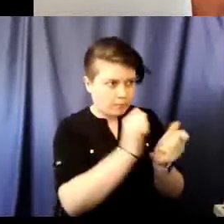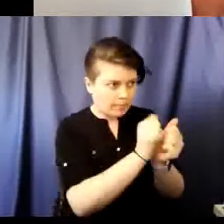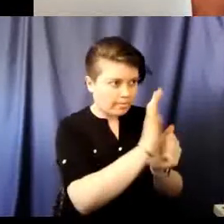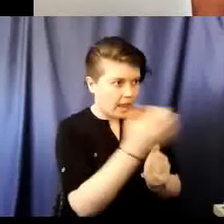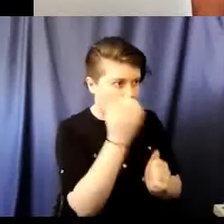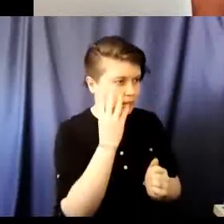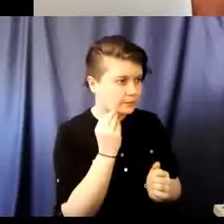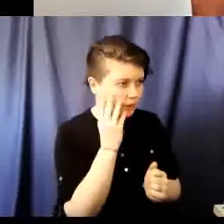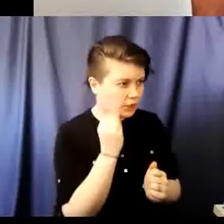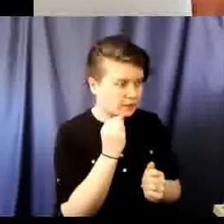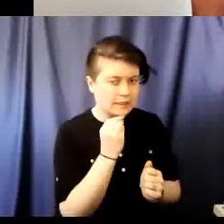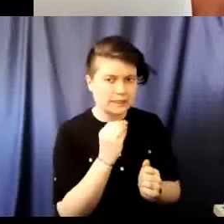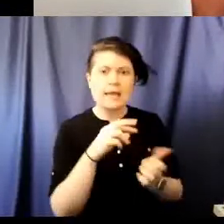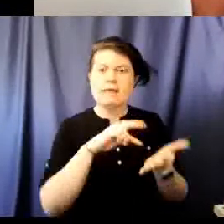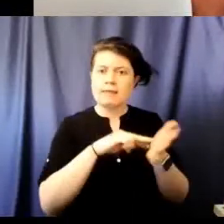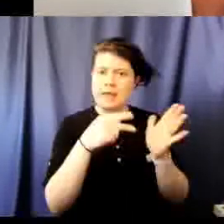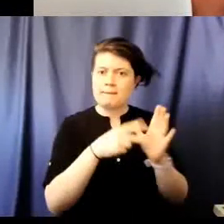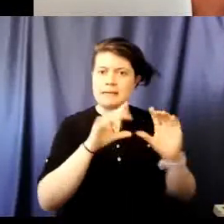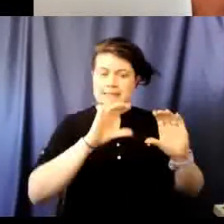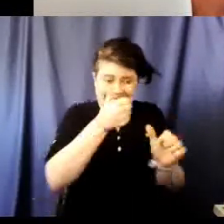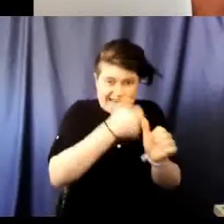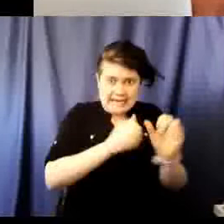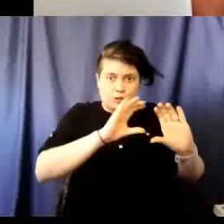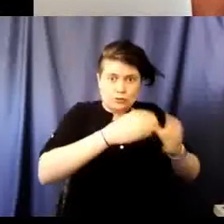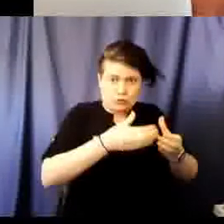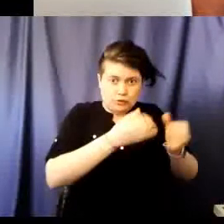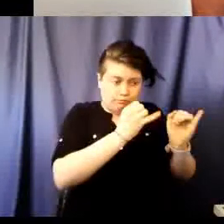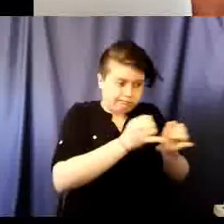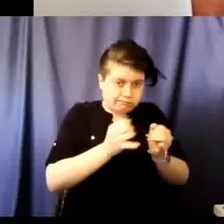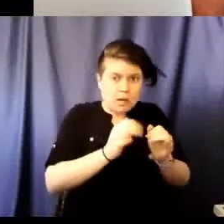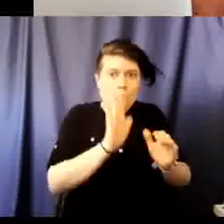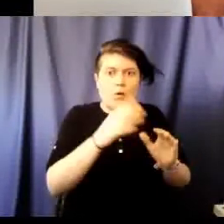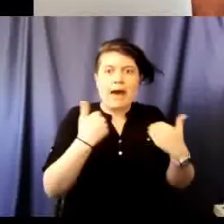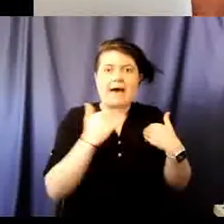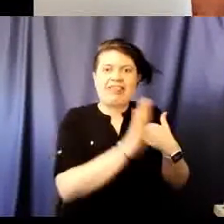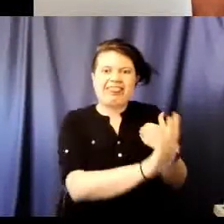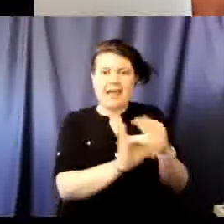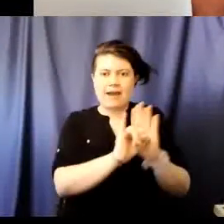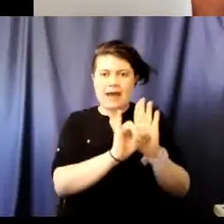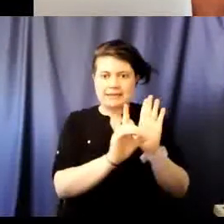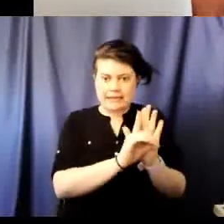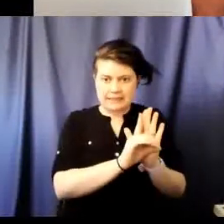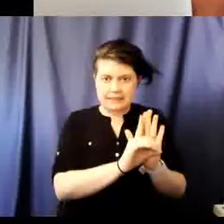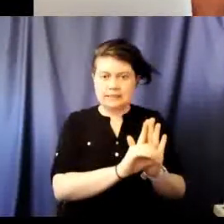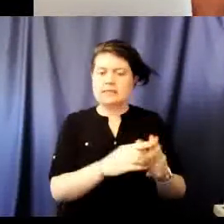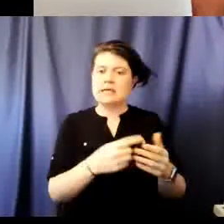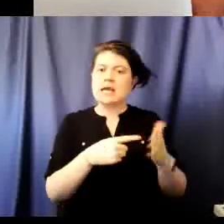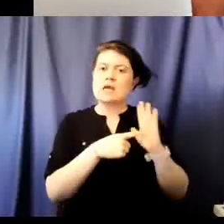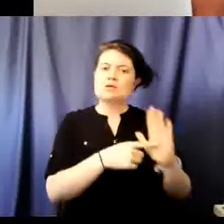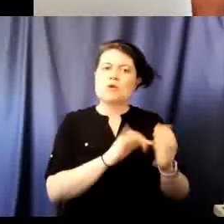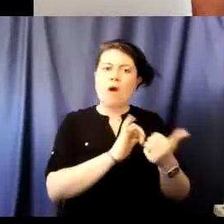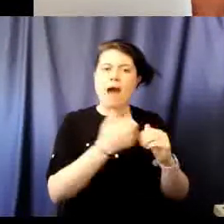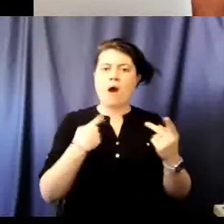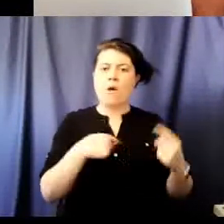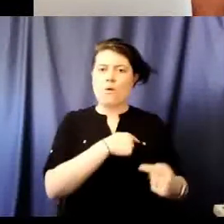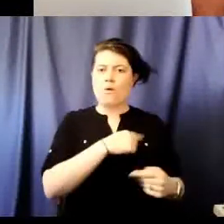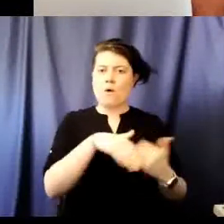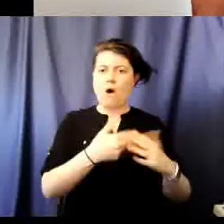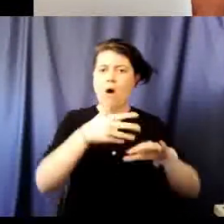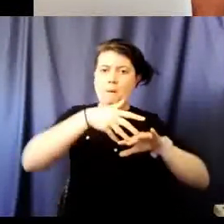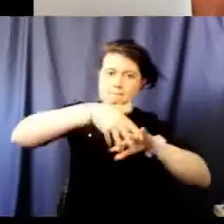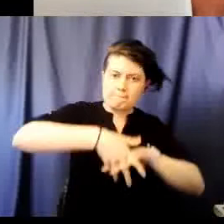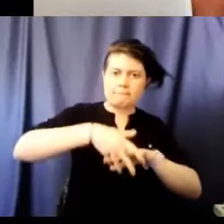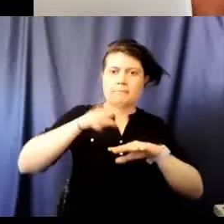should also begin to form their own identities amongst each other and a sense of belonging due to their similar